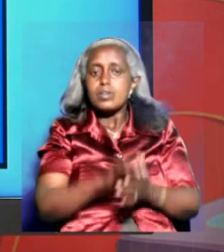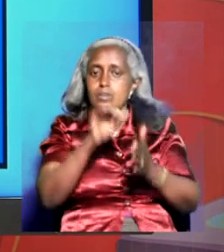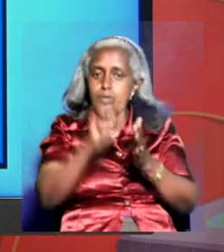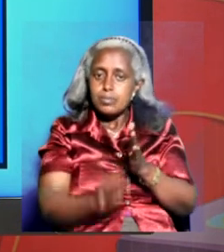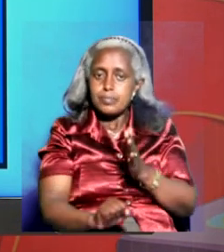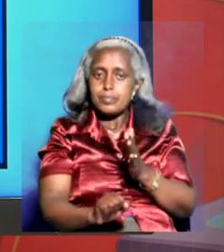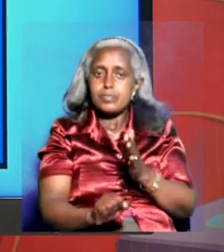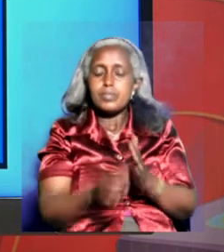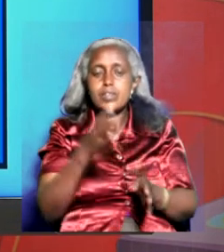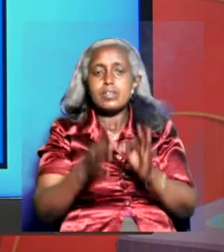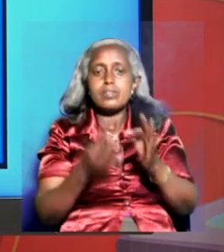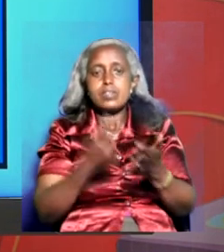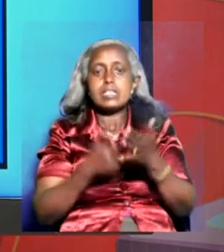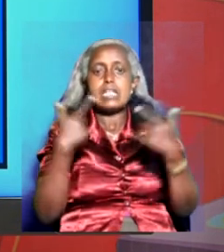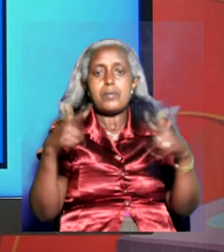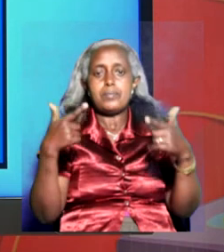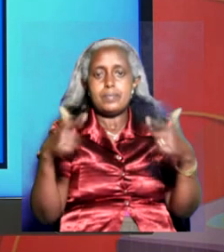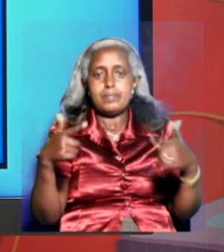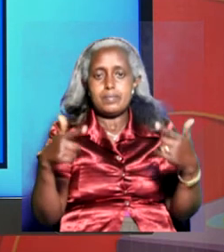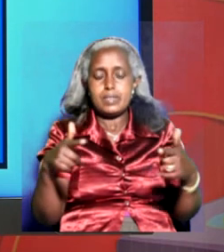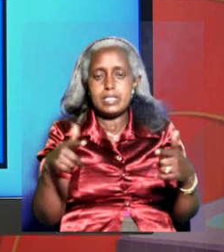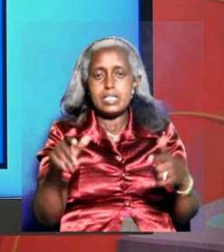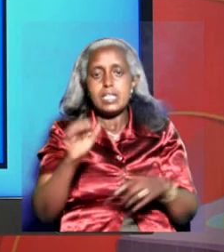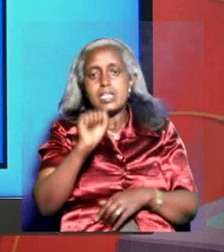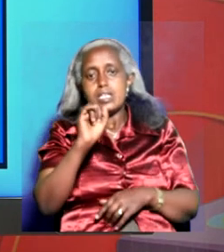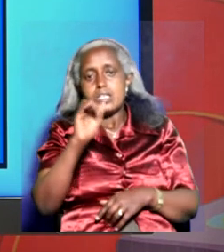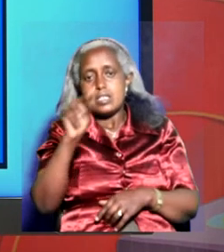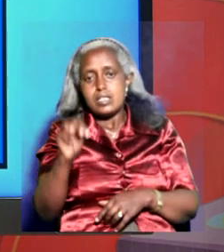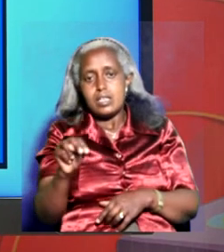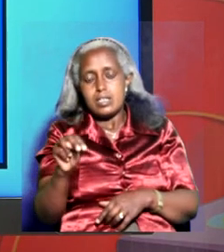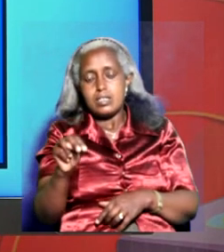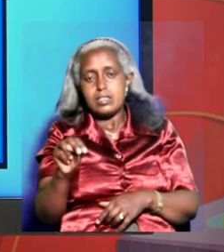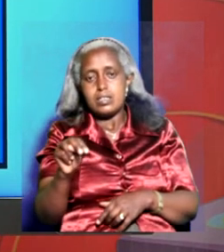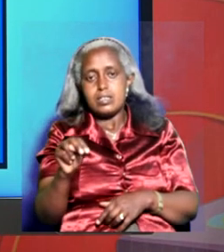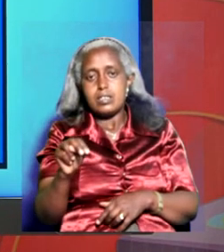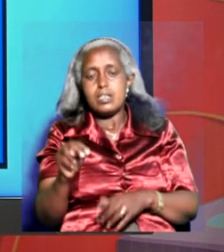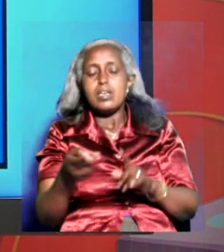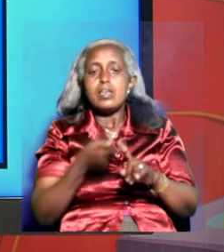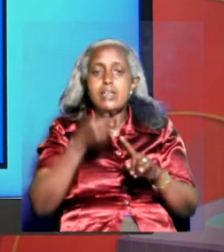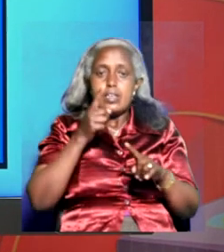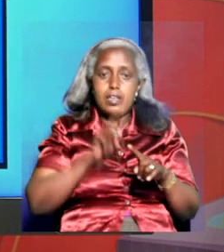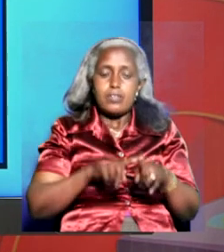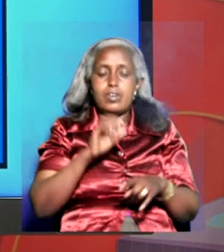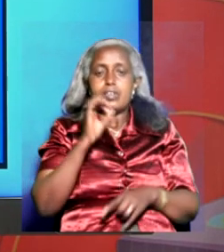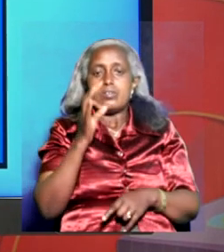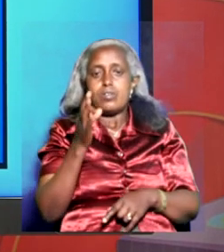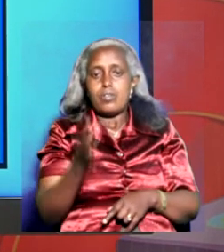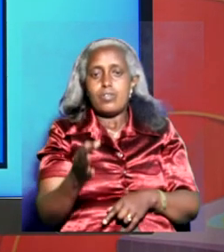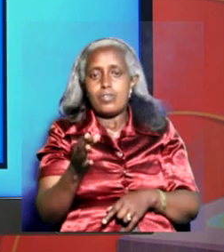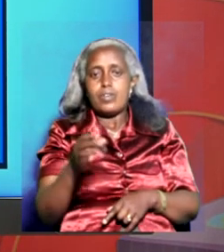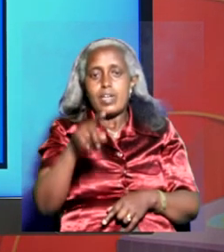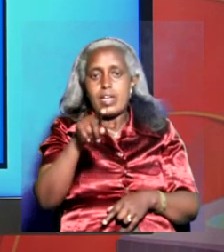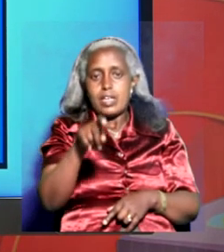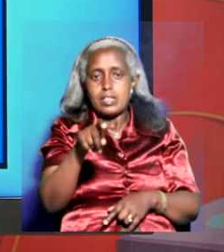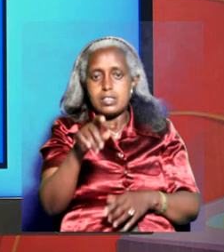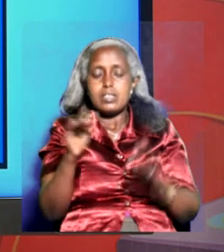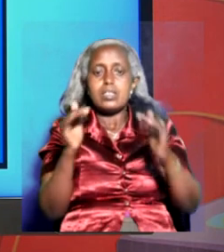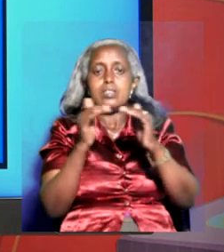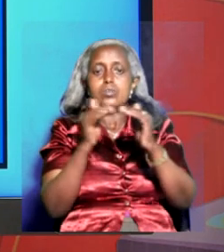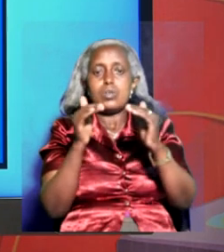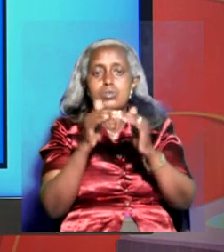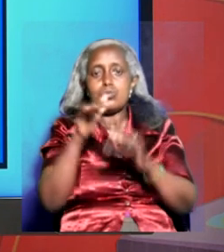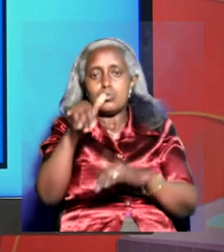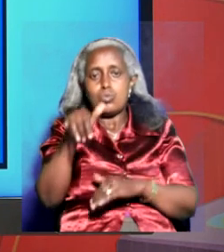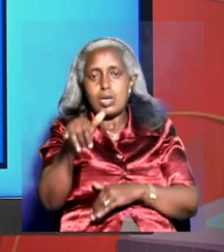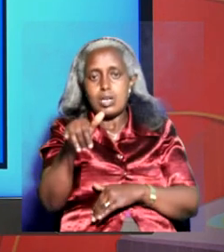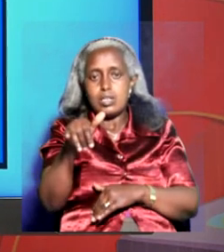So if this happens, sine inverse of x is equal to